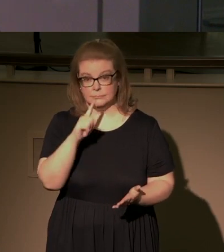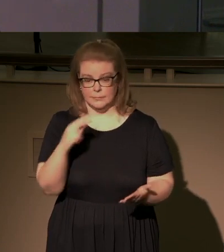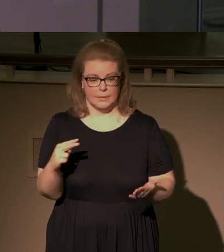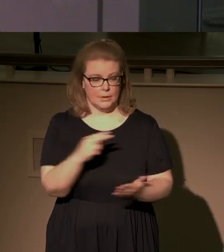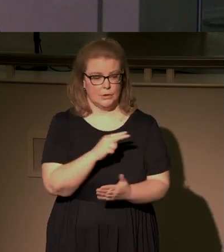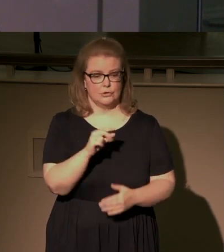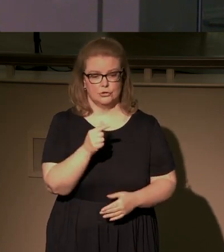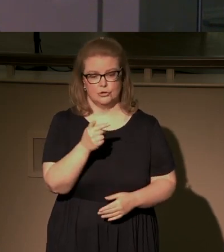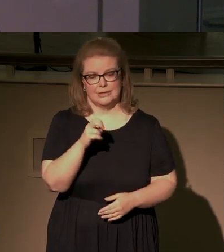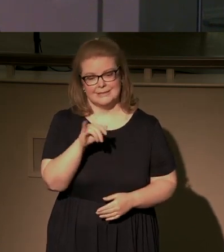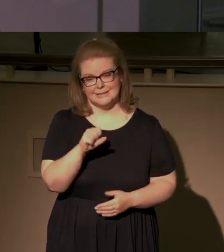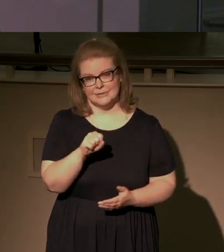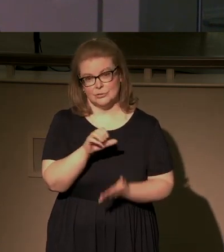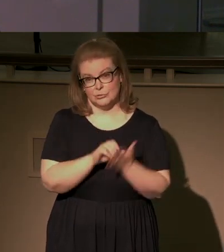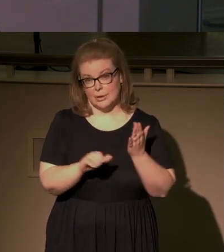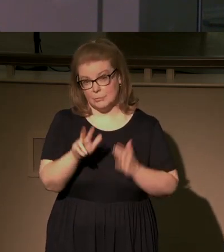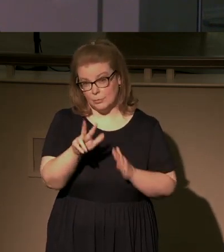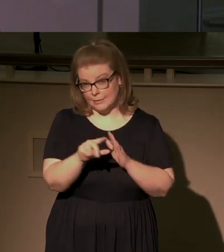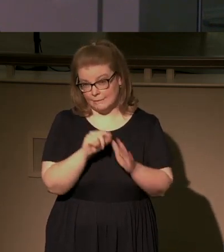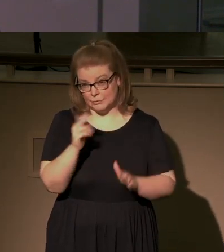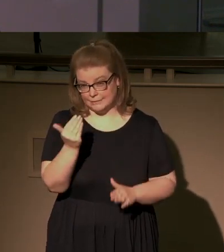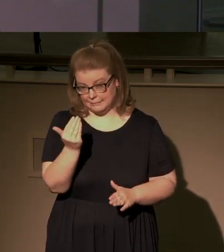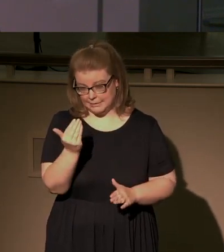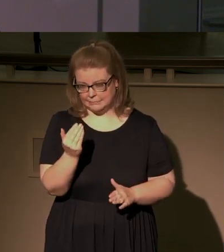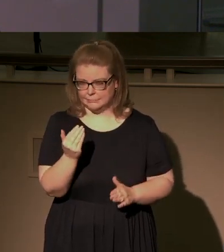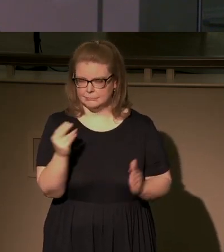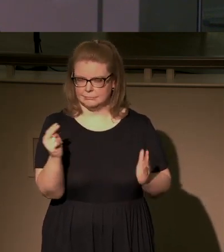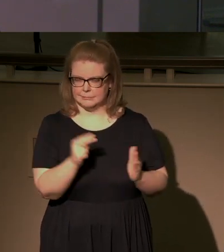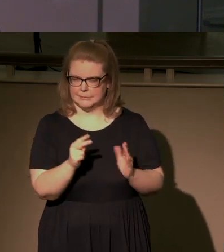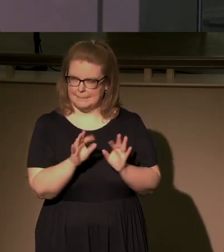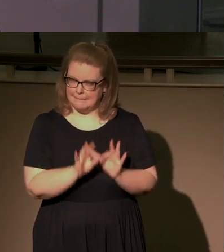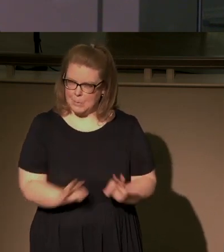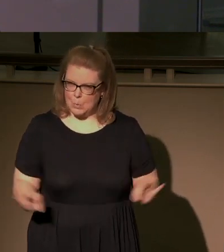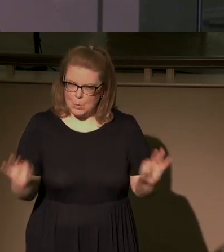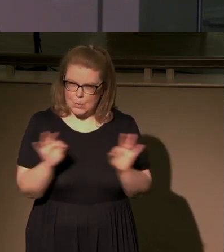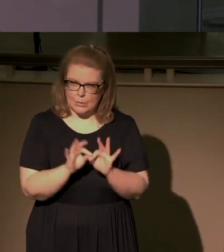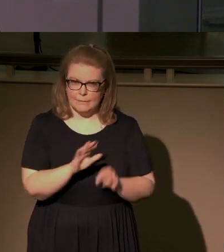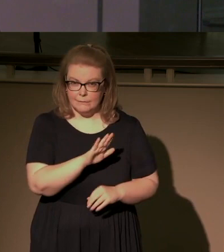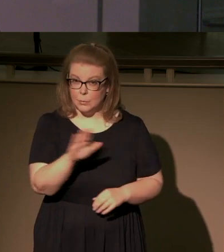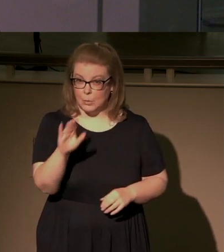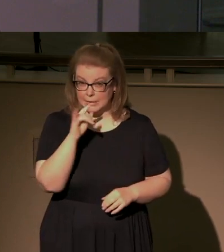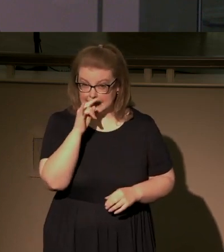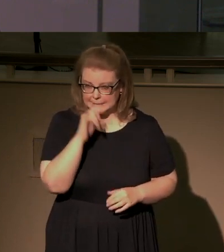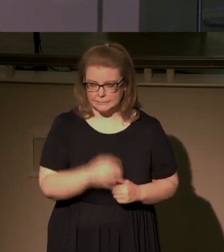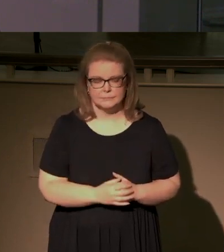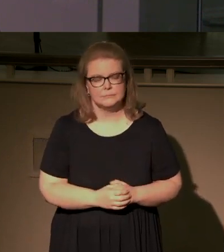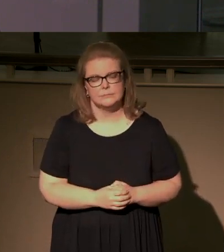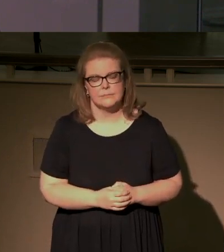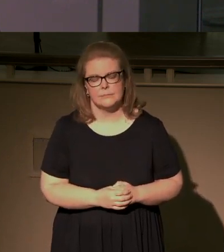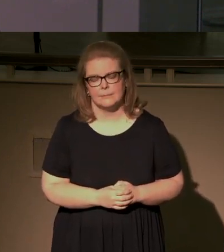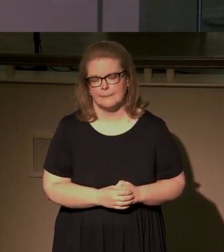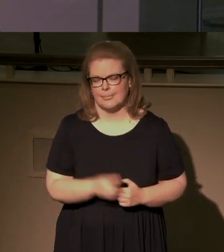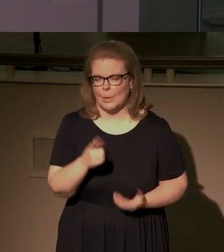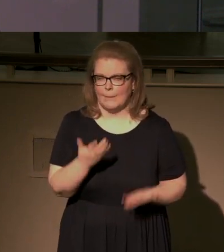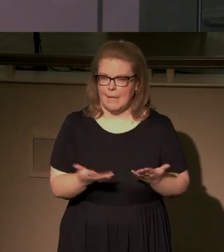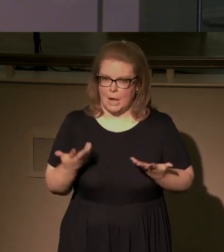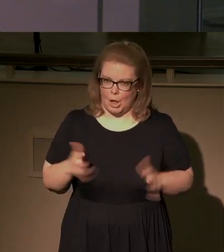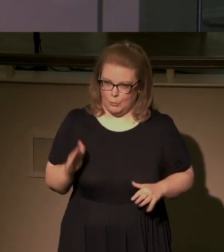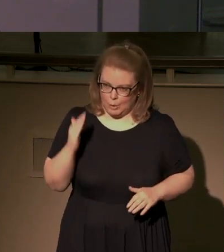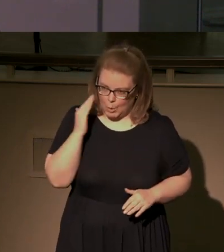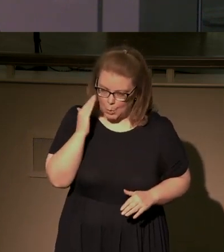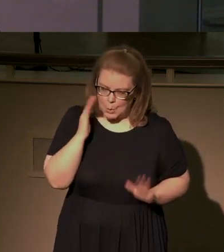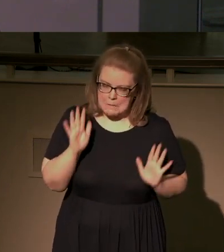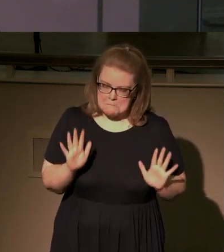Genesis 3:15, I want to show you something very important about your kids. You might already know this,